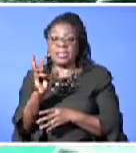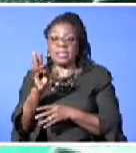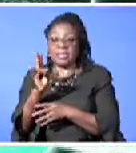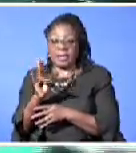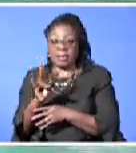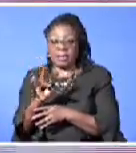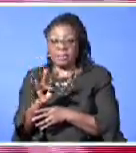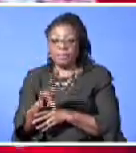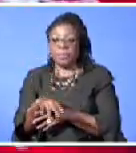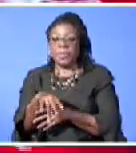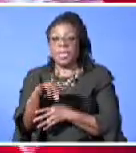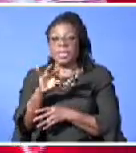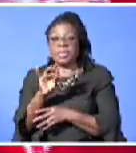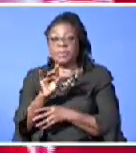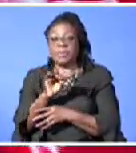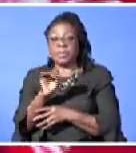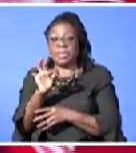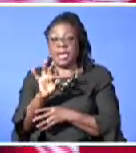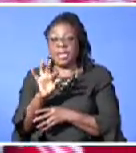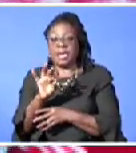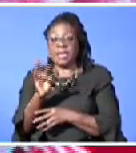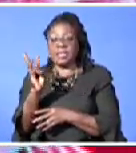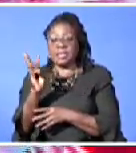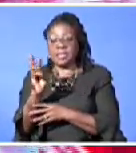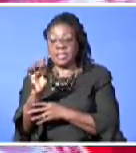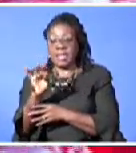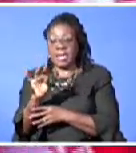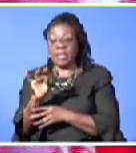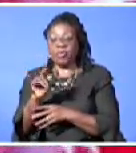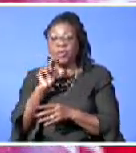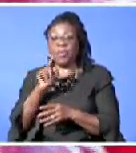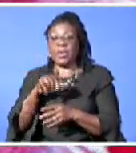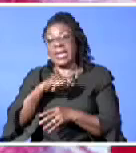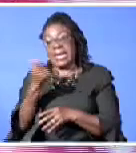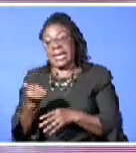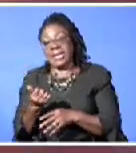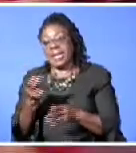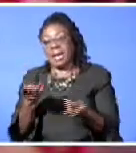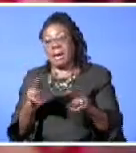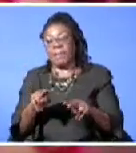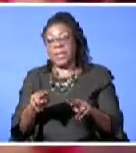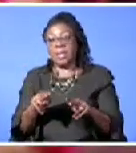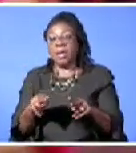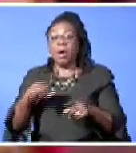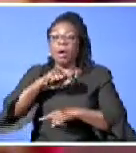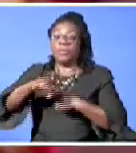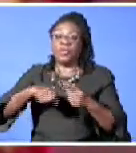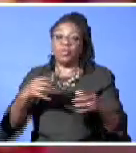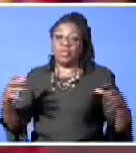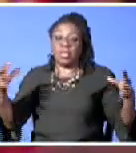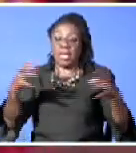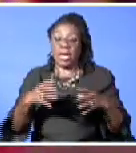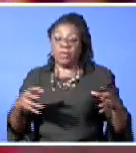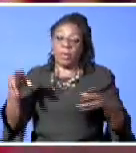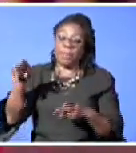702-9968, and 702-9969 to report any incident of social gatherings that may be in